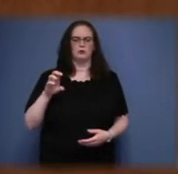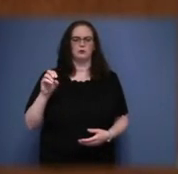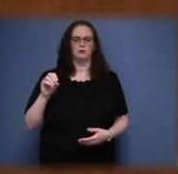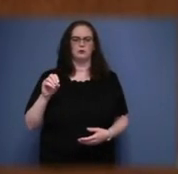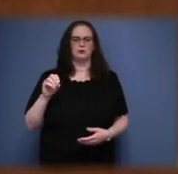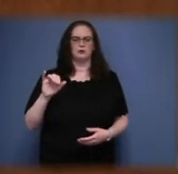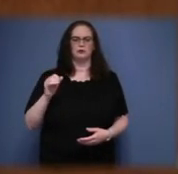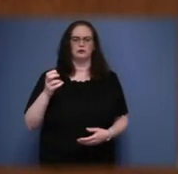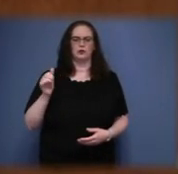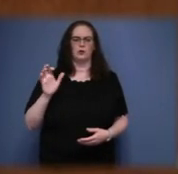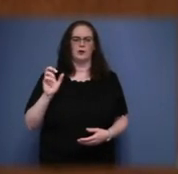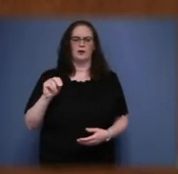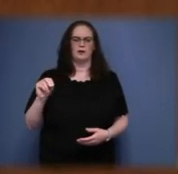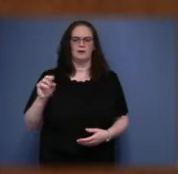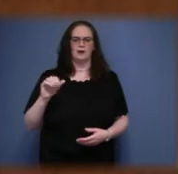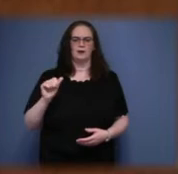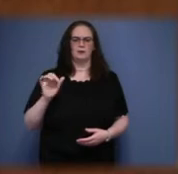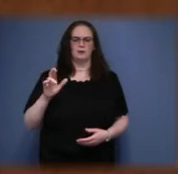Joanne Amorosa.